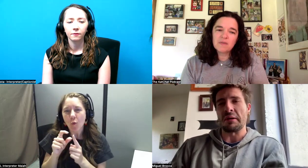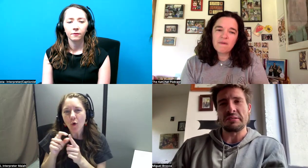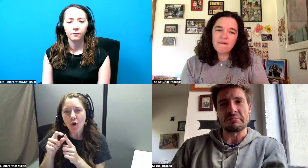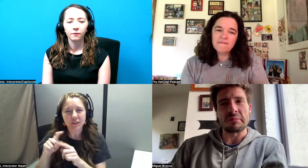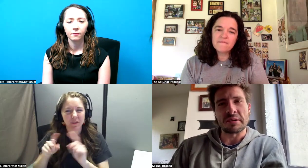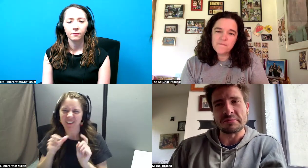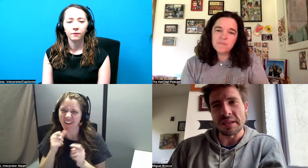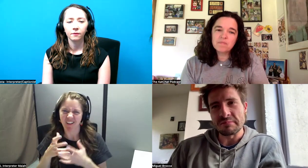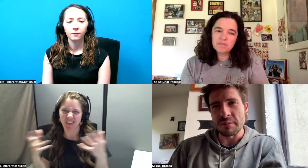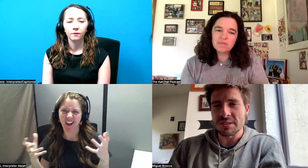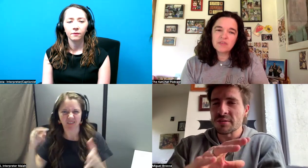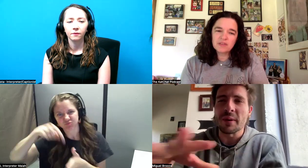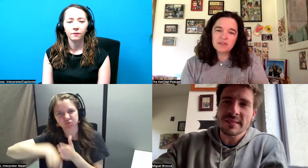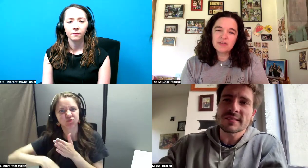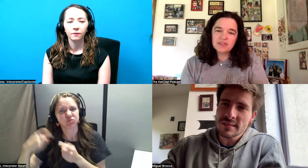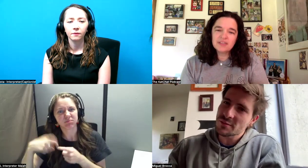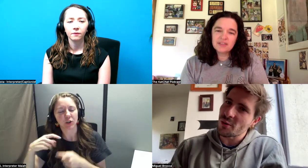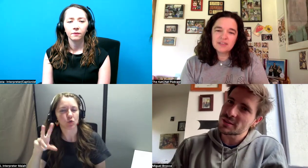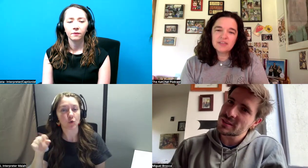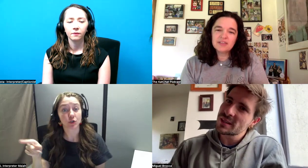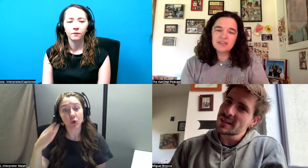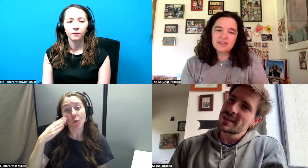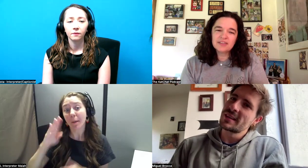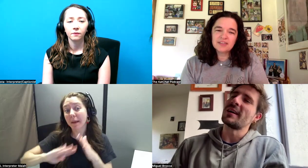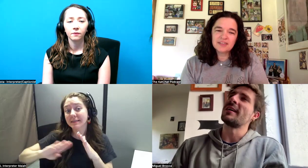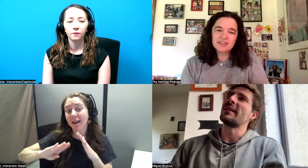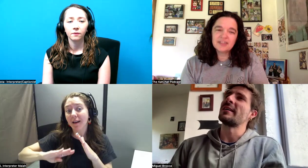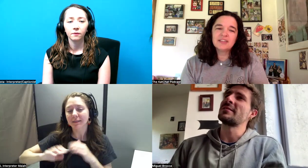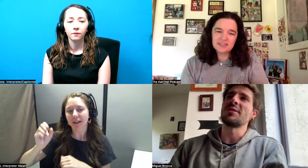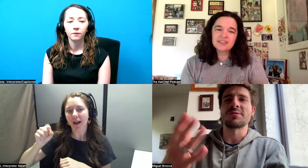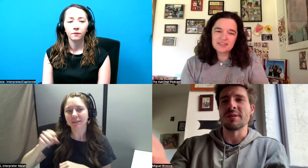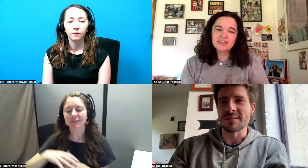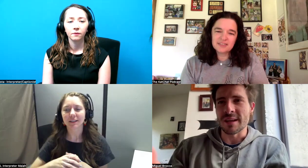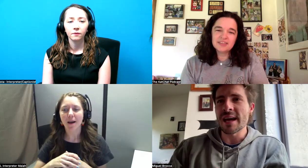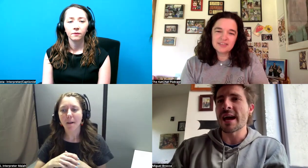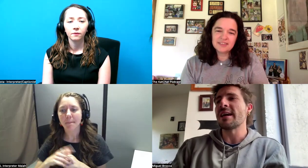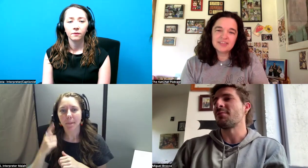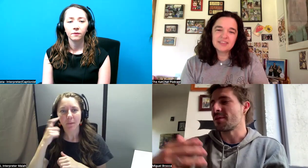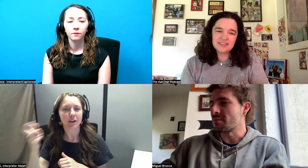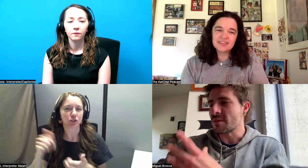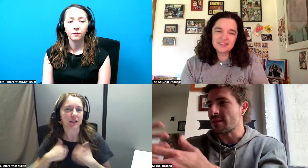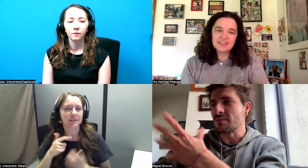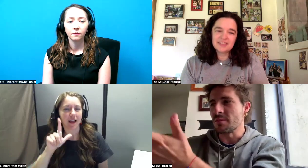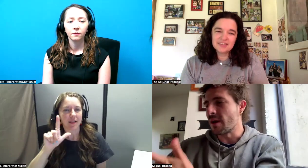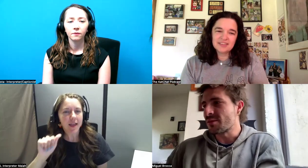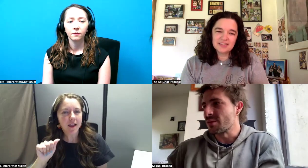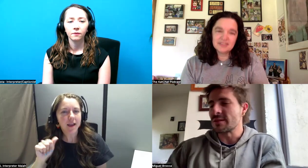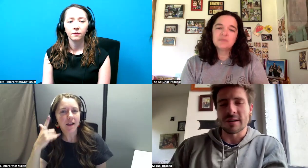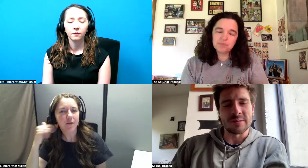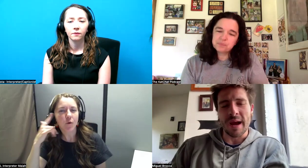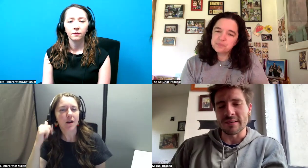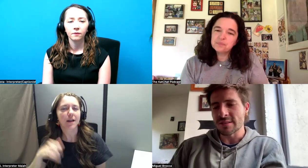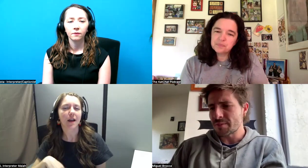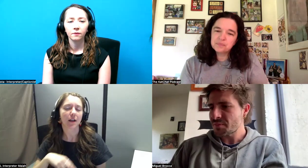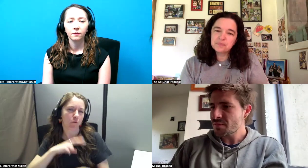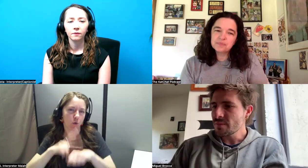not much. Not much really. I mean, she knew basics, of course, because she also lives in LA, where they get to, of course, talk